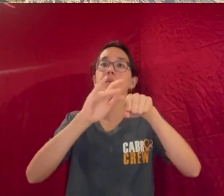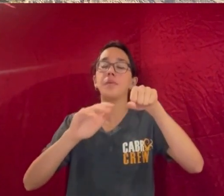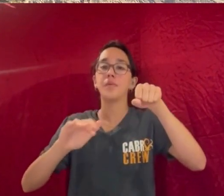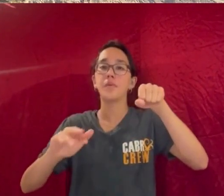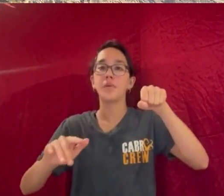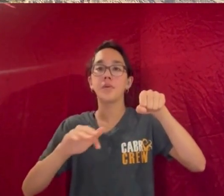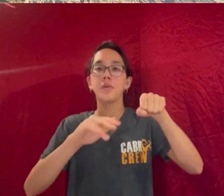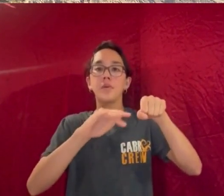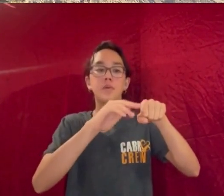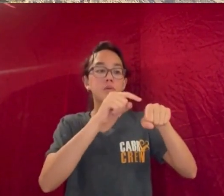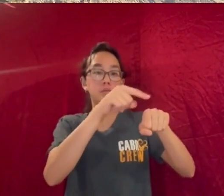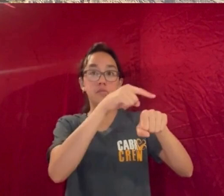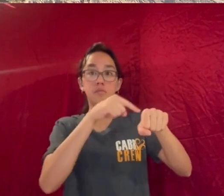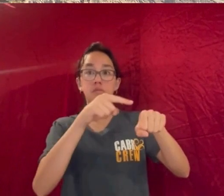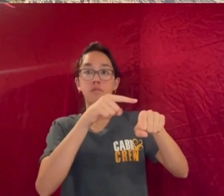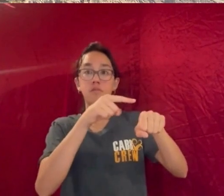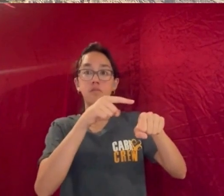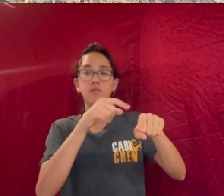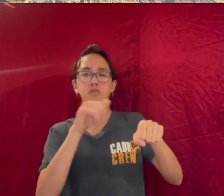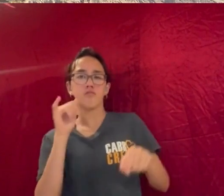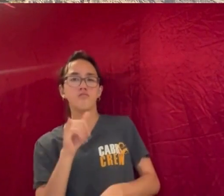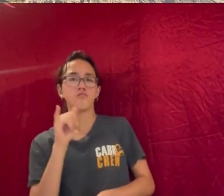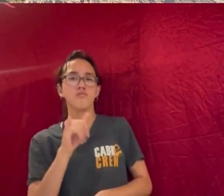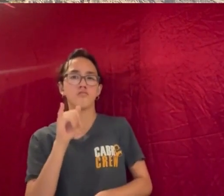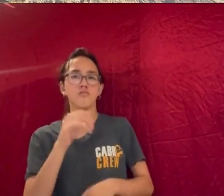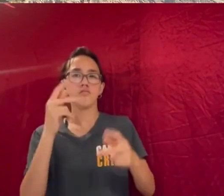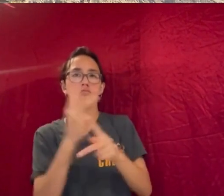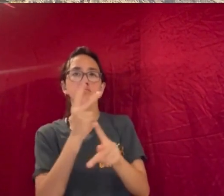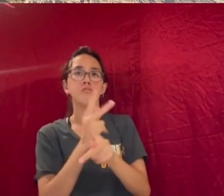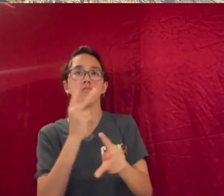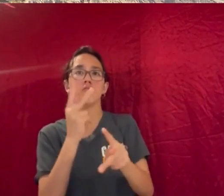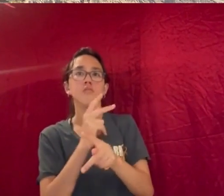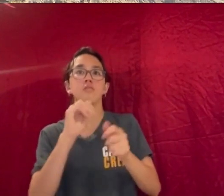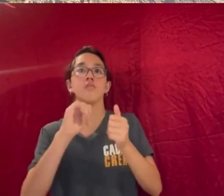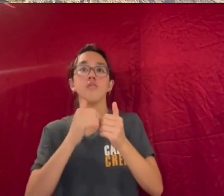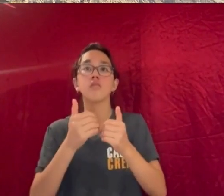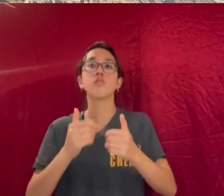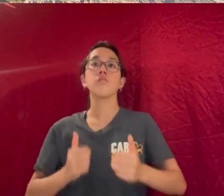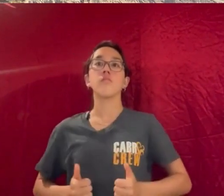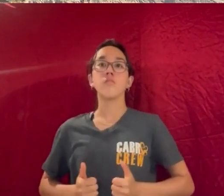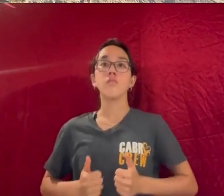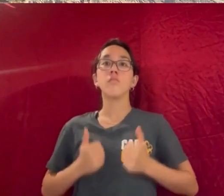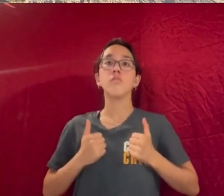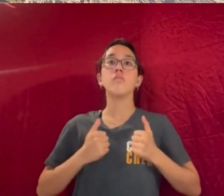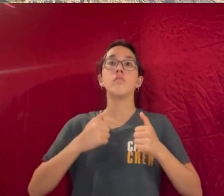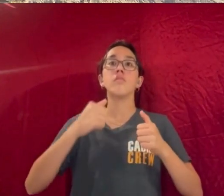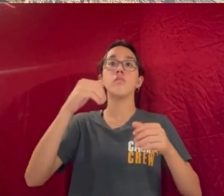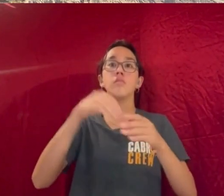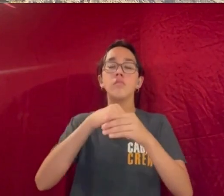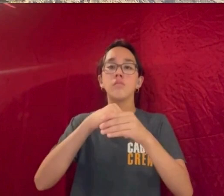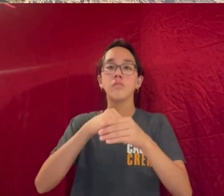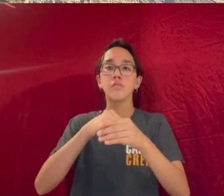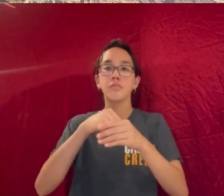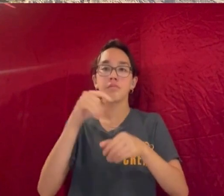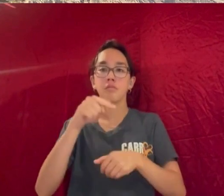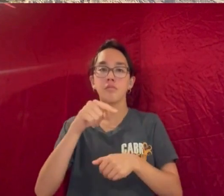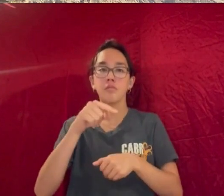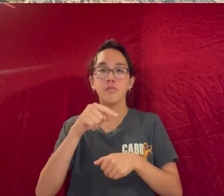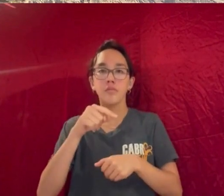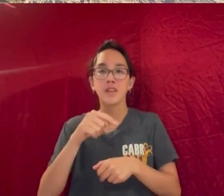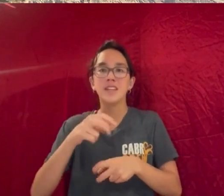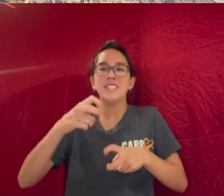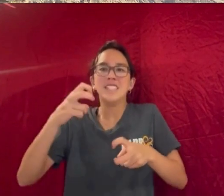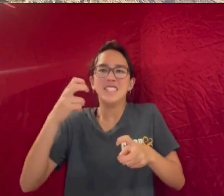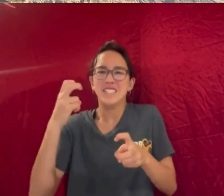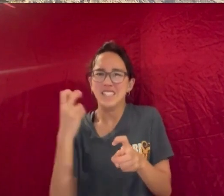has figured out how to survive in this